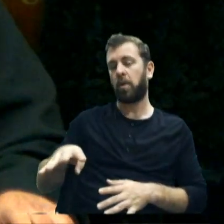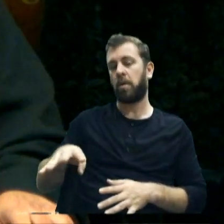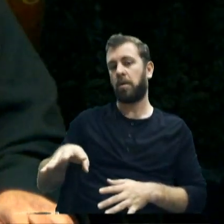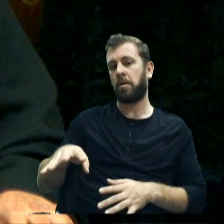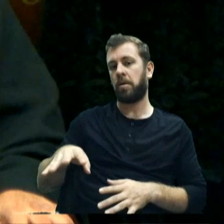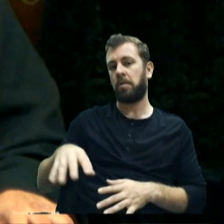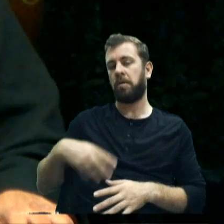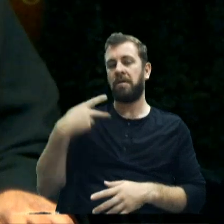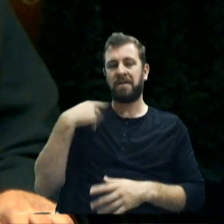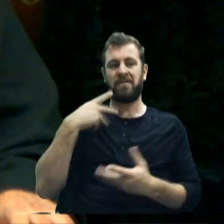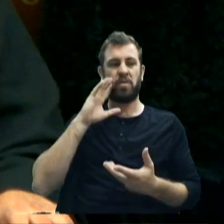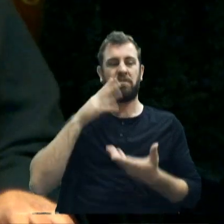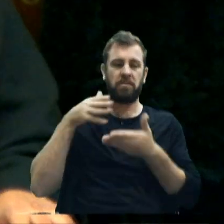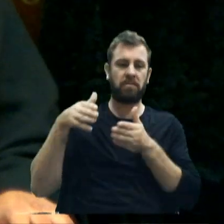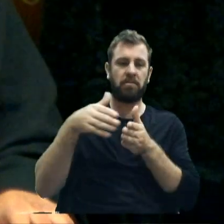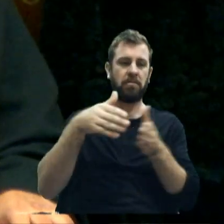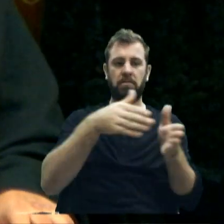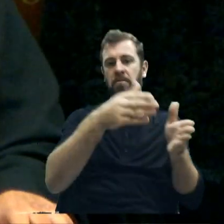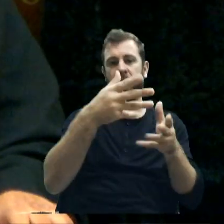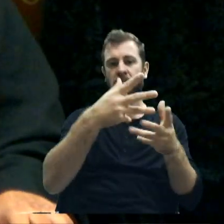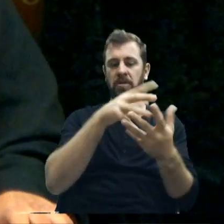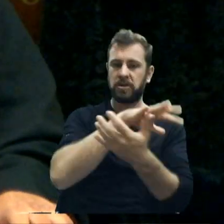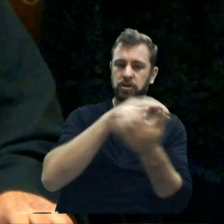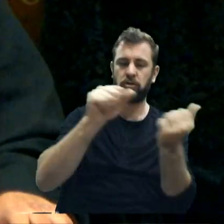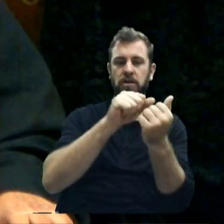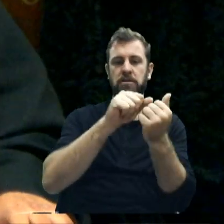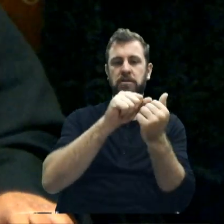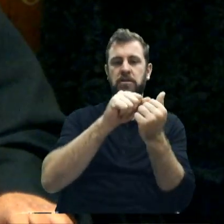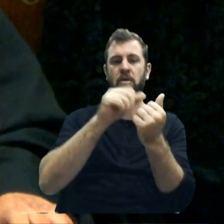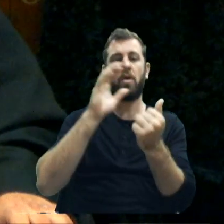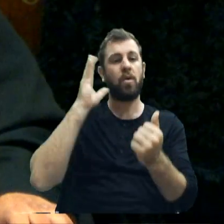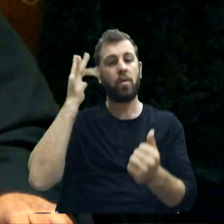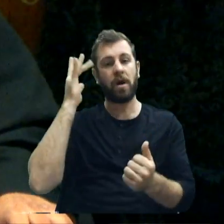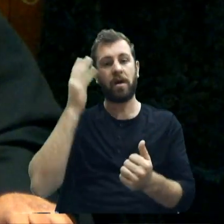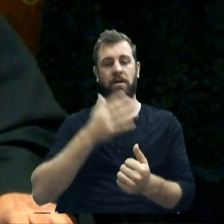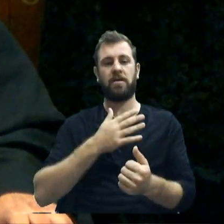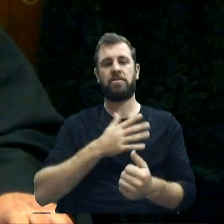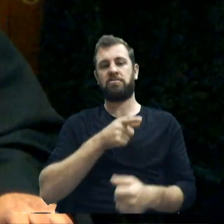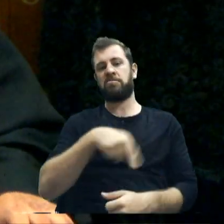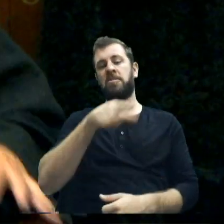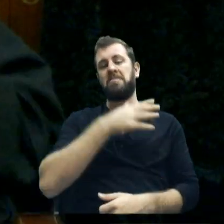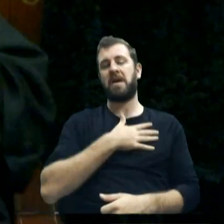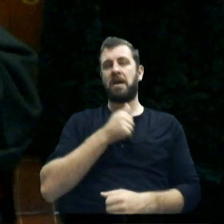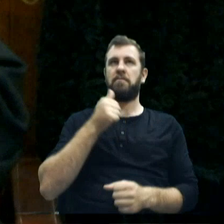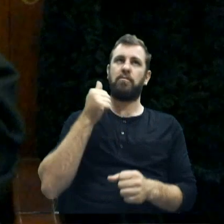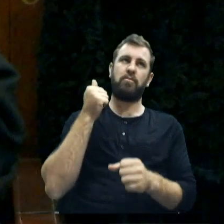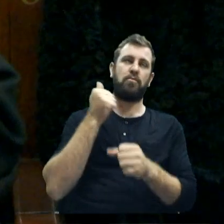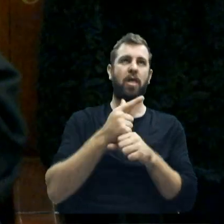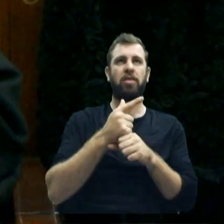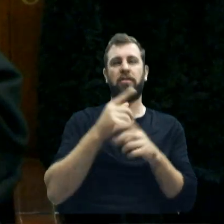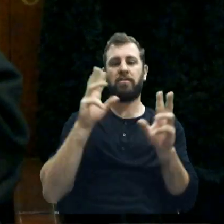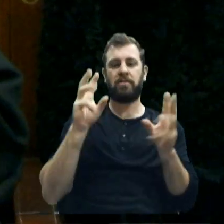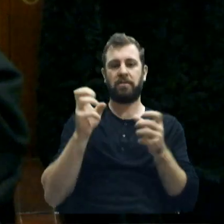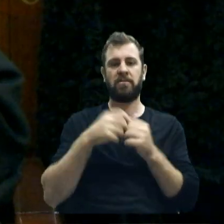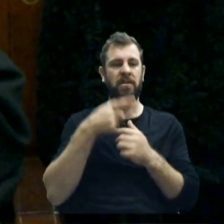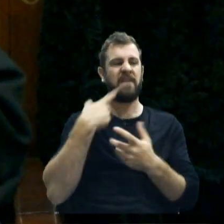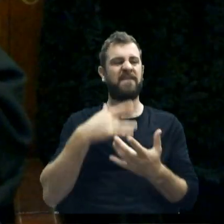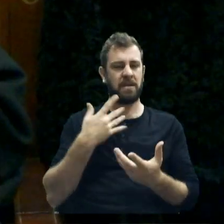down this path of destruction, because what? They're my brothers, Milana. They make me feel like I belong to them.